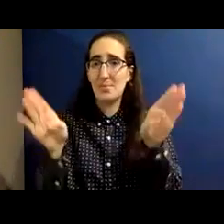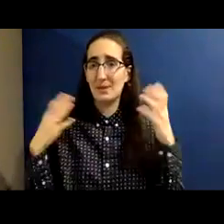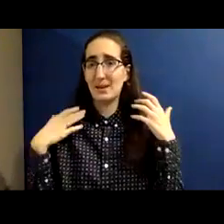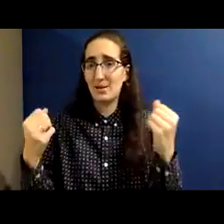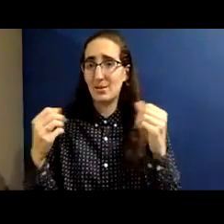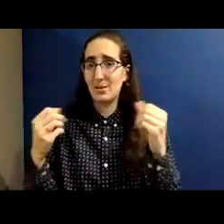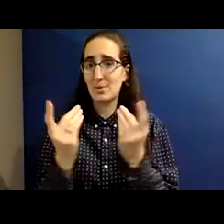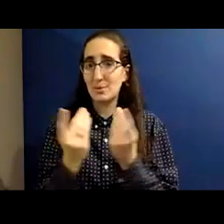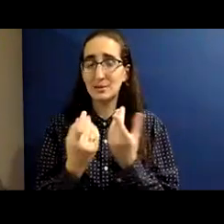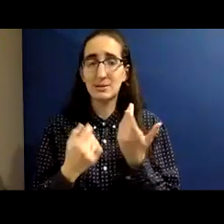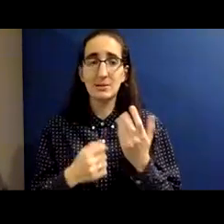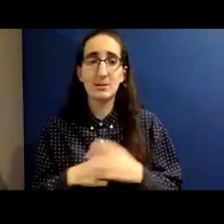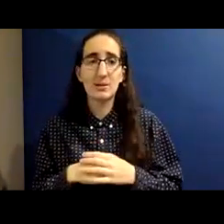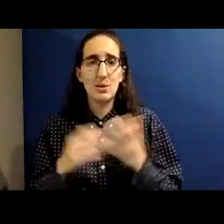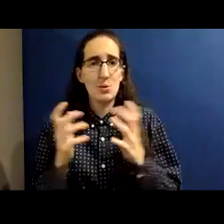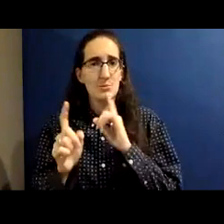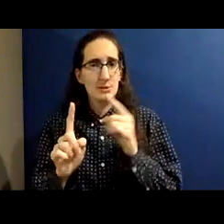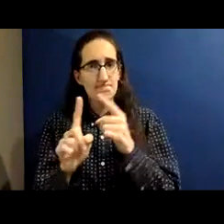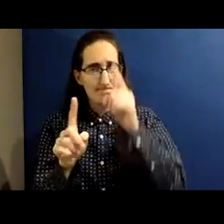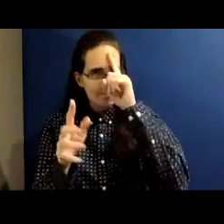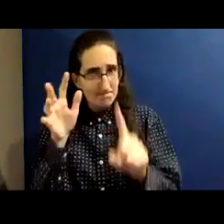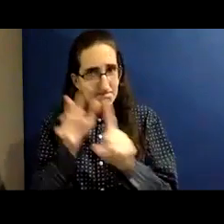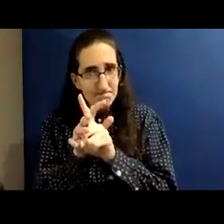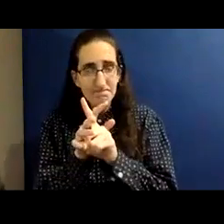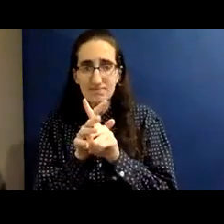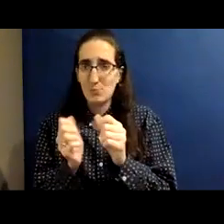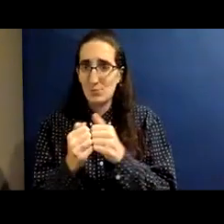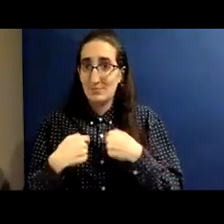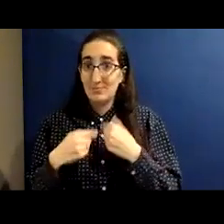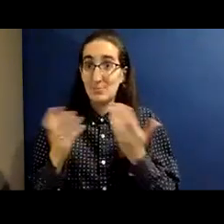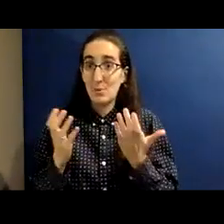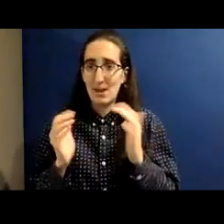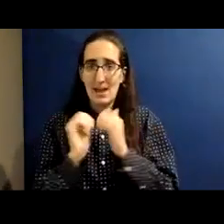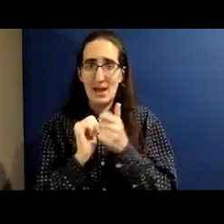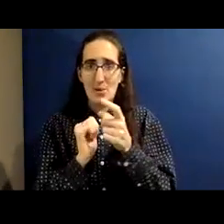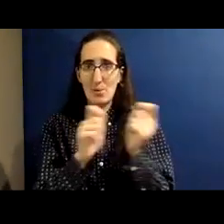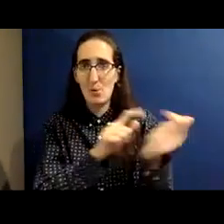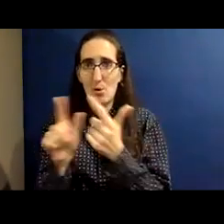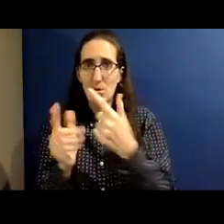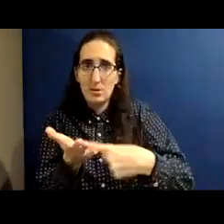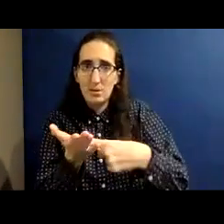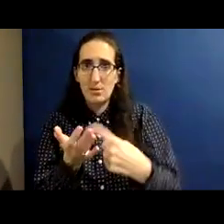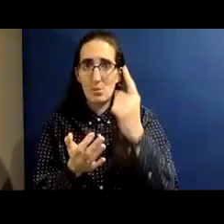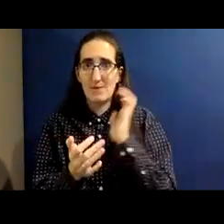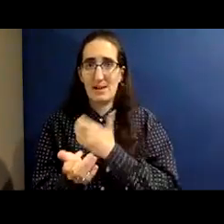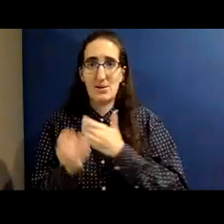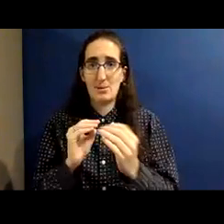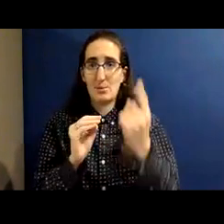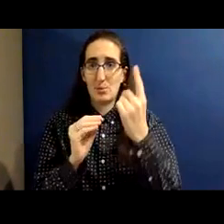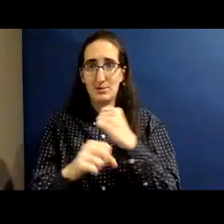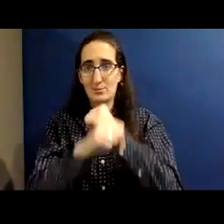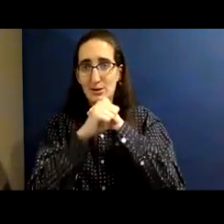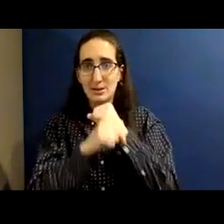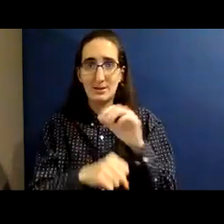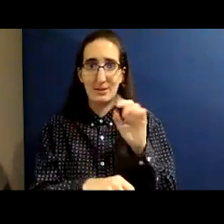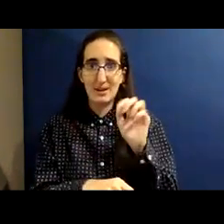departments. What really resonates with me is how you all are talking about one of our #1 protective